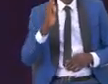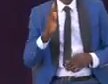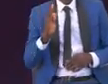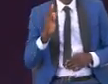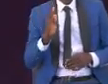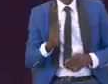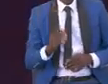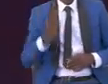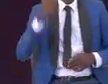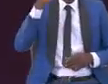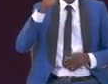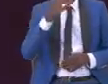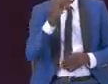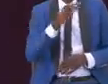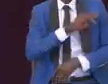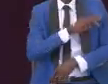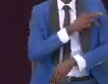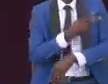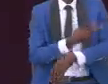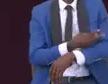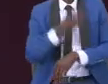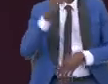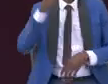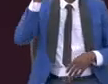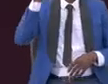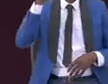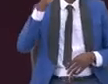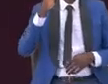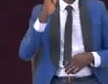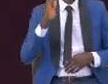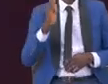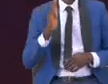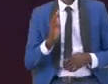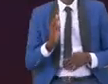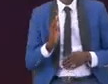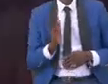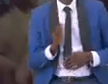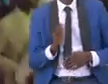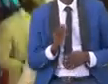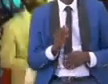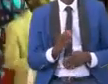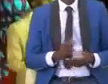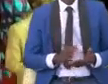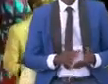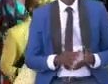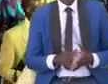All right, now let's sing it in some different languages.